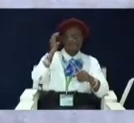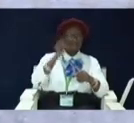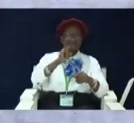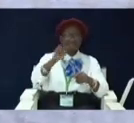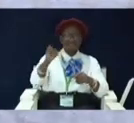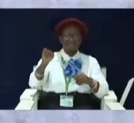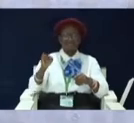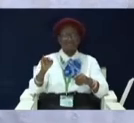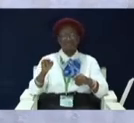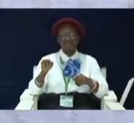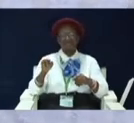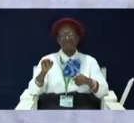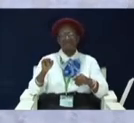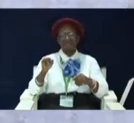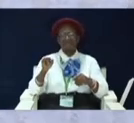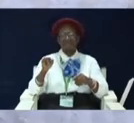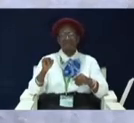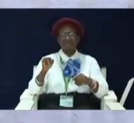hearing.